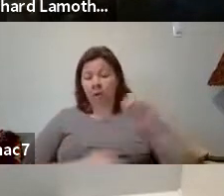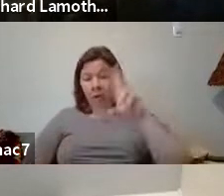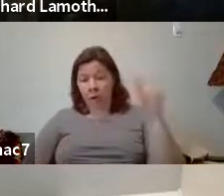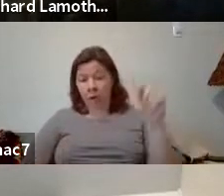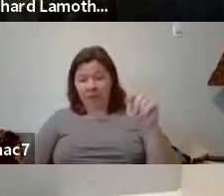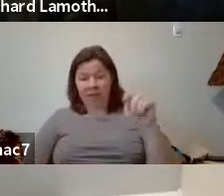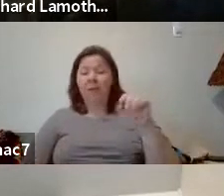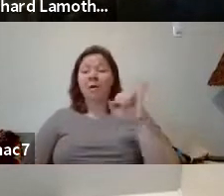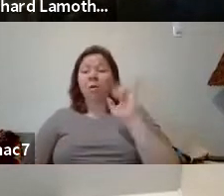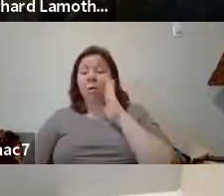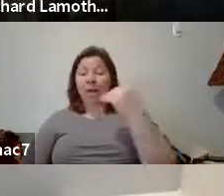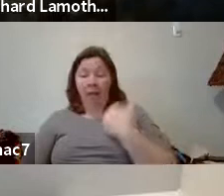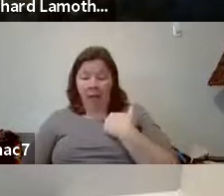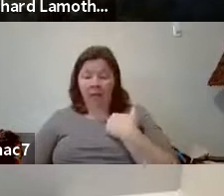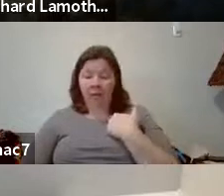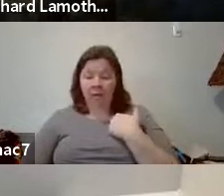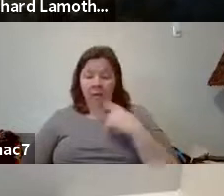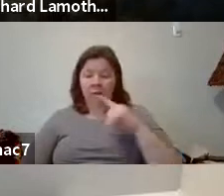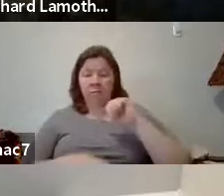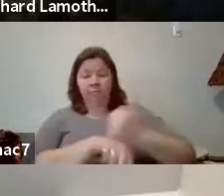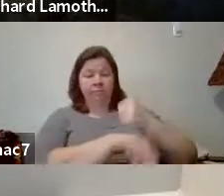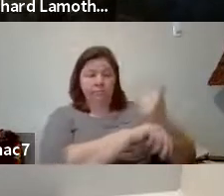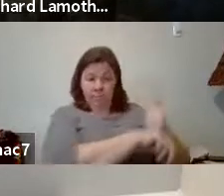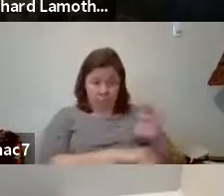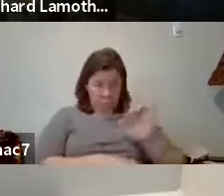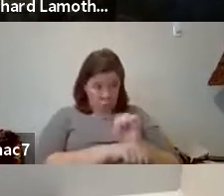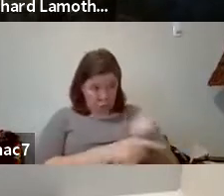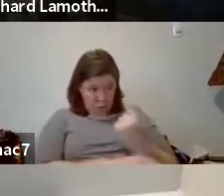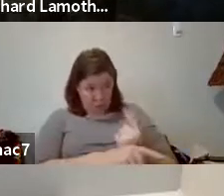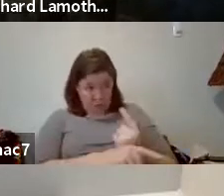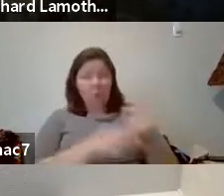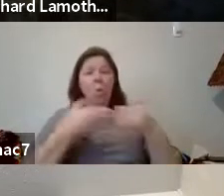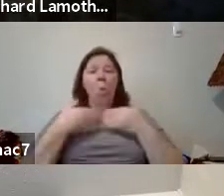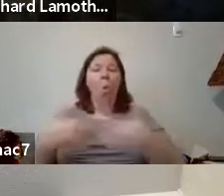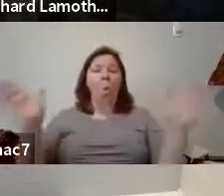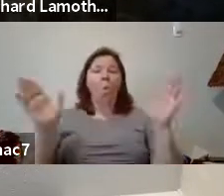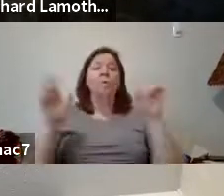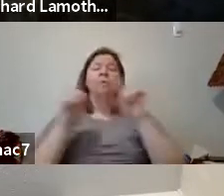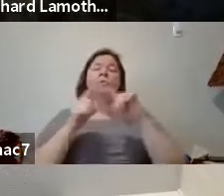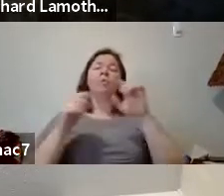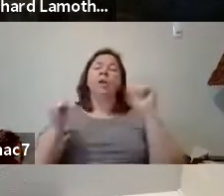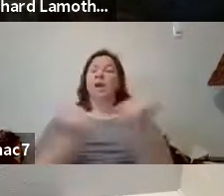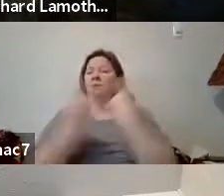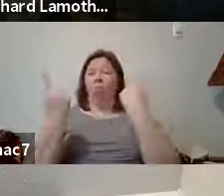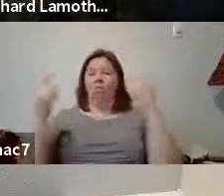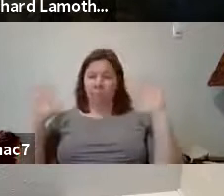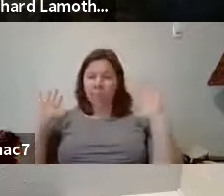are working properly, then we open to the public. And so during the soft launch, there's going to be opportunity. And we'll talk about what